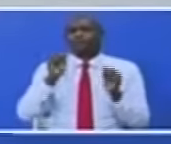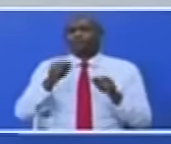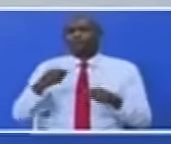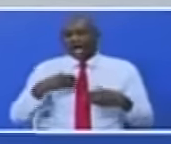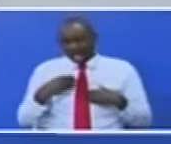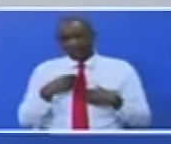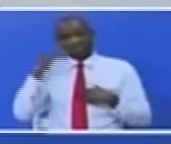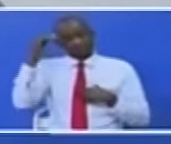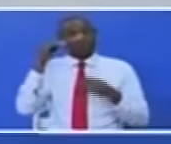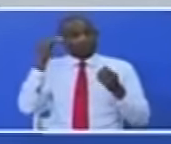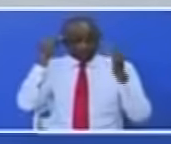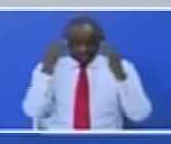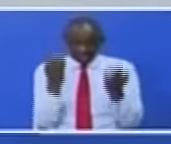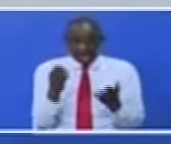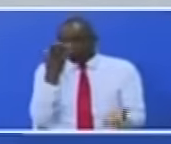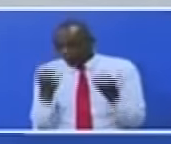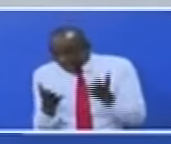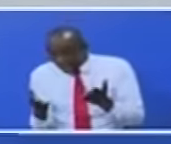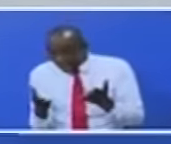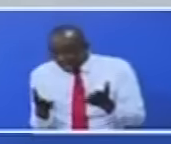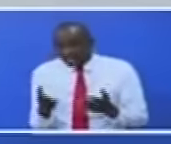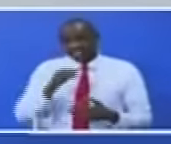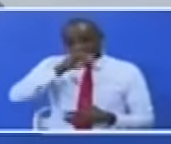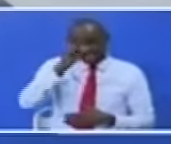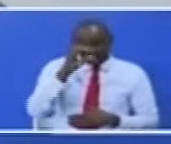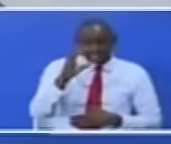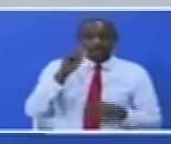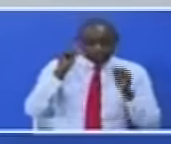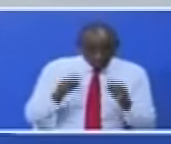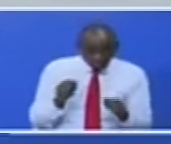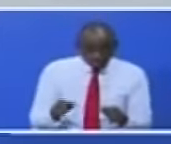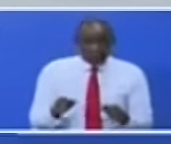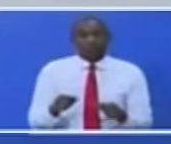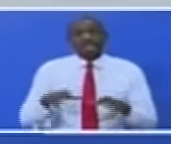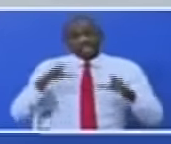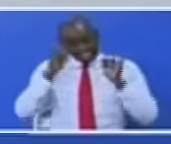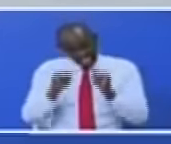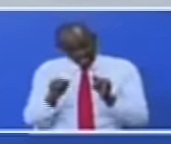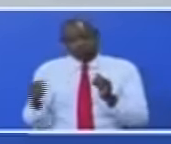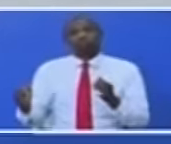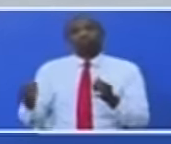Supreme Court, but also whether the JSC will undertake a simultaneous recruitment